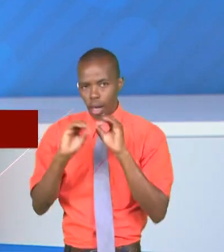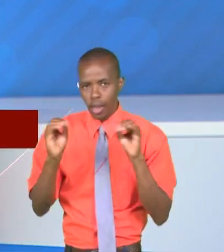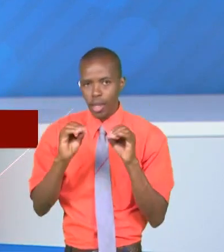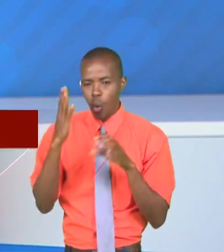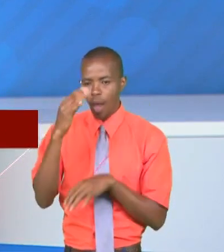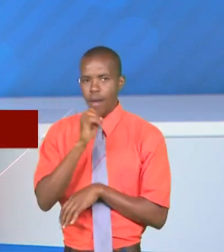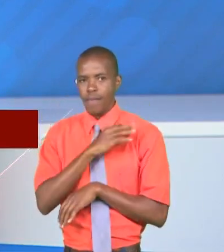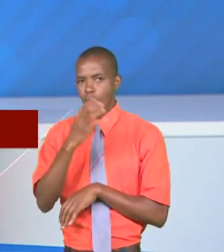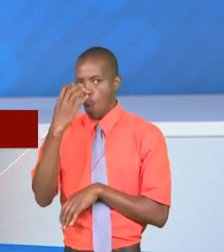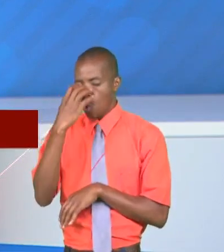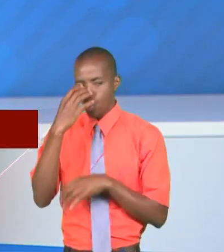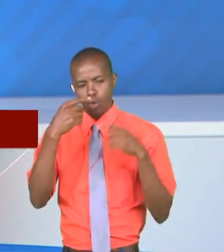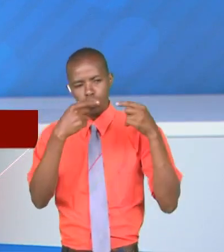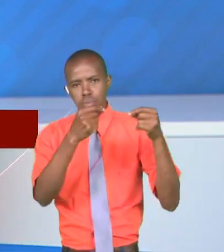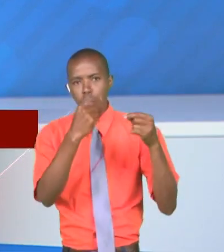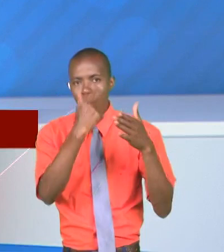fearing, because Ruto was telling them,